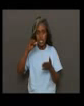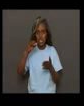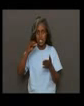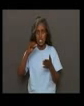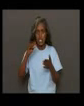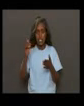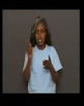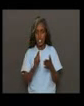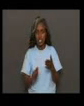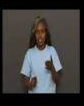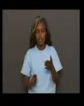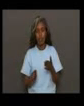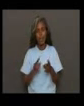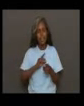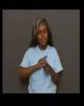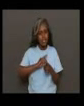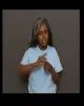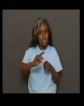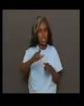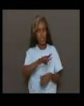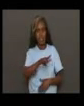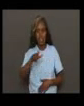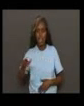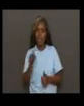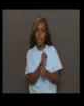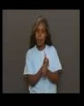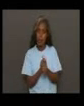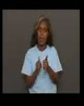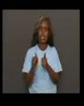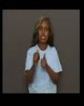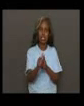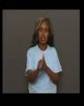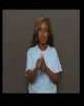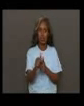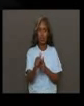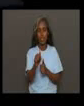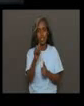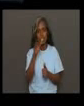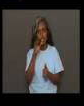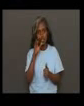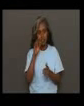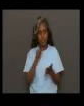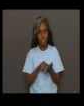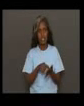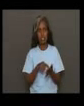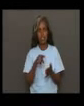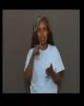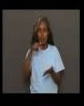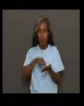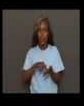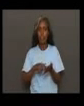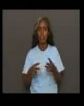generated by a straight line passing through a fixed point, the